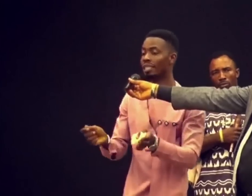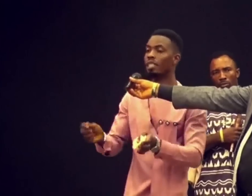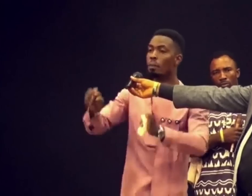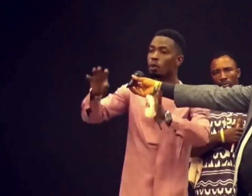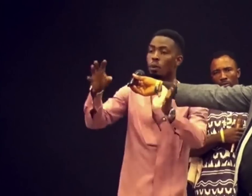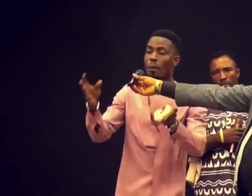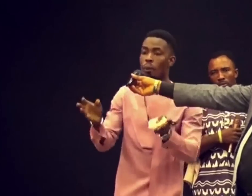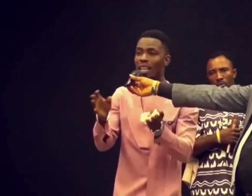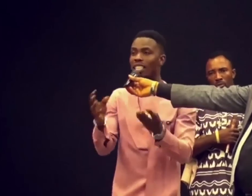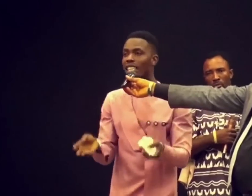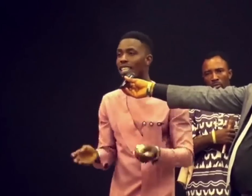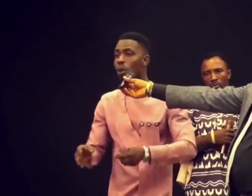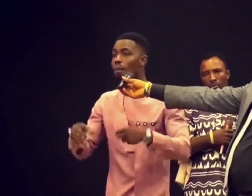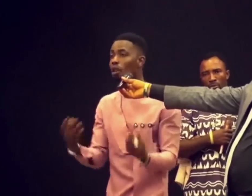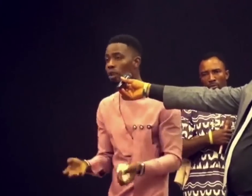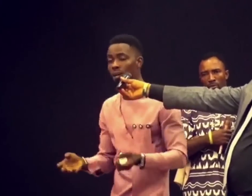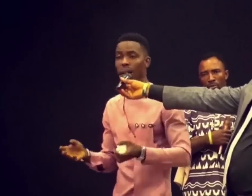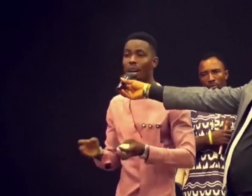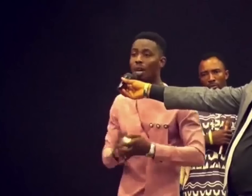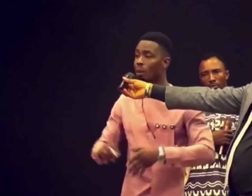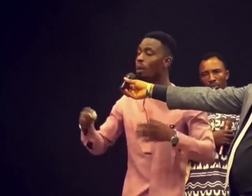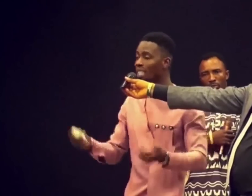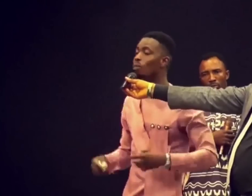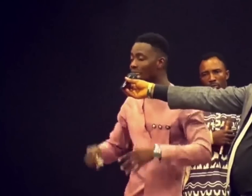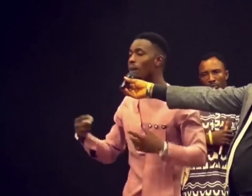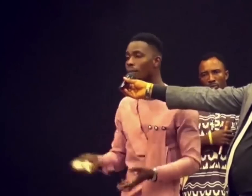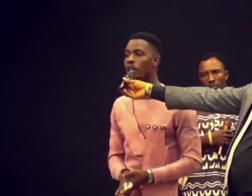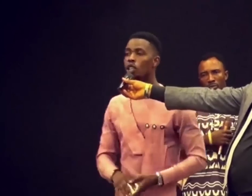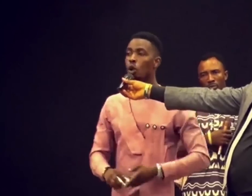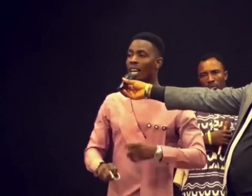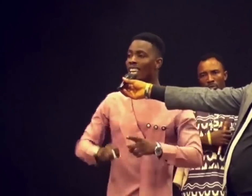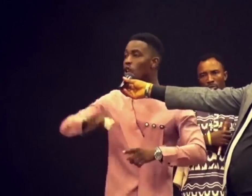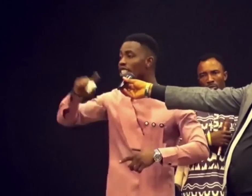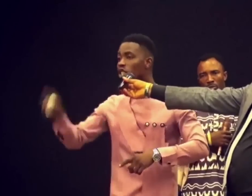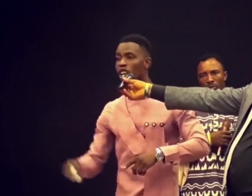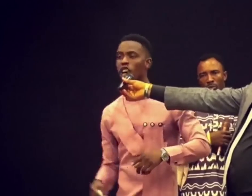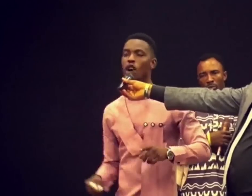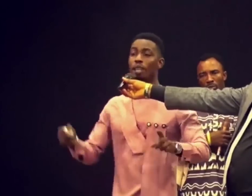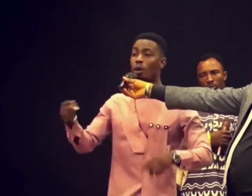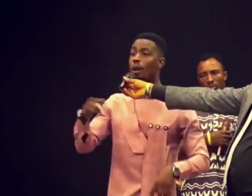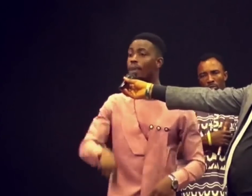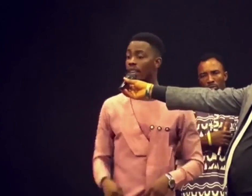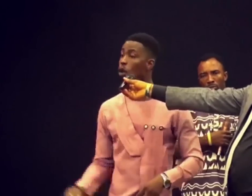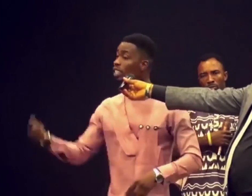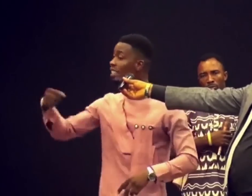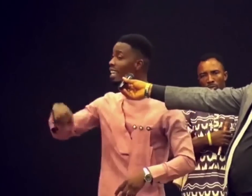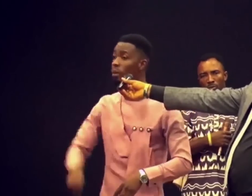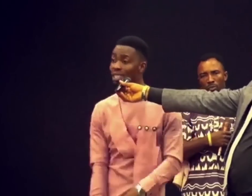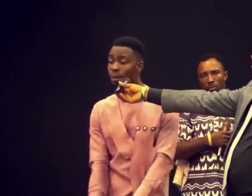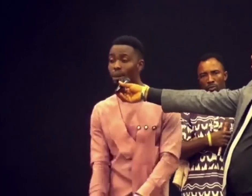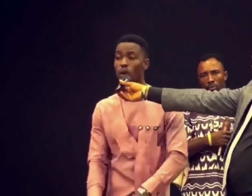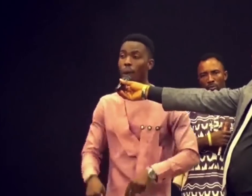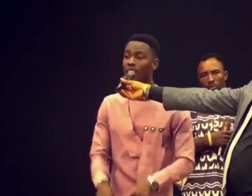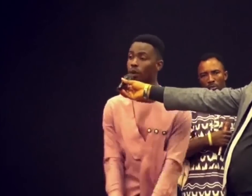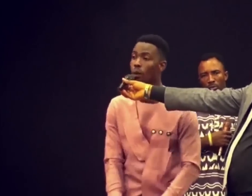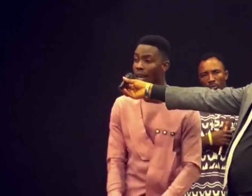ni so ma bo ba se nse kini mo wa gbadura a wa gbadura bi baba se mo se gba so wa je Sunday jo yen ore mi yen wa nbi o tin tele mi wa si